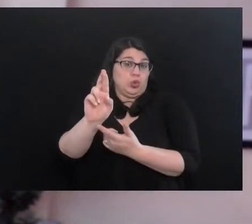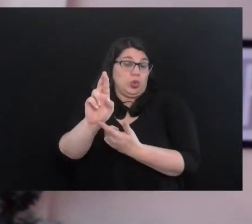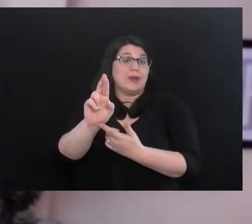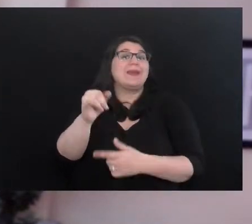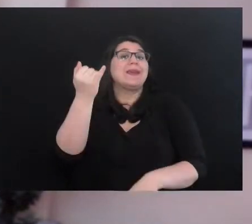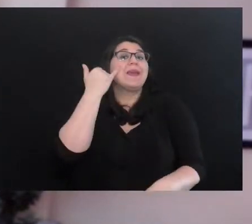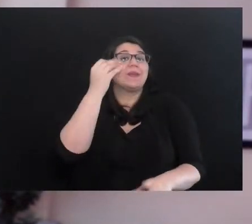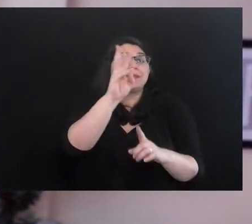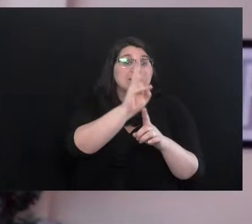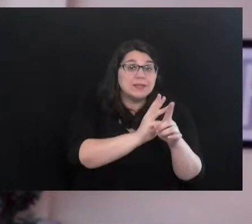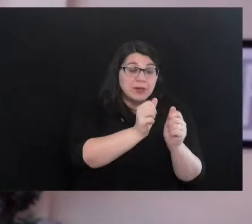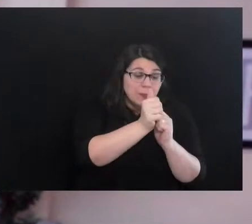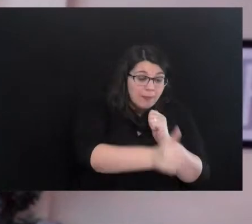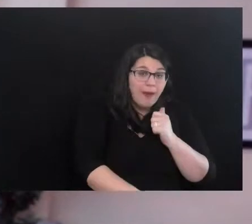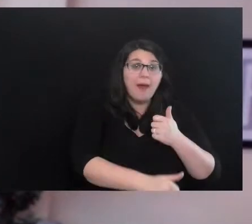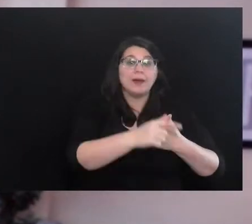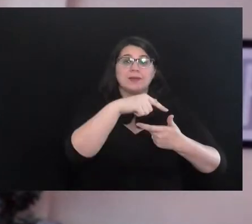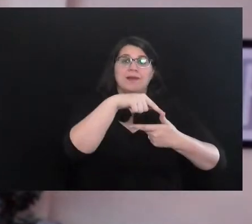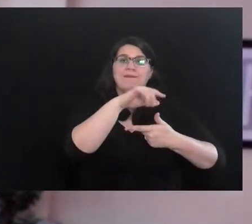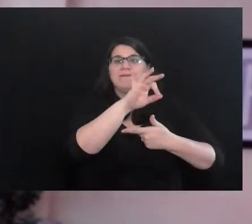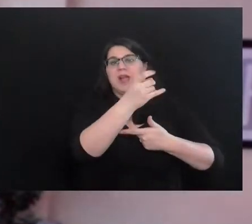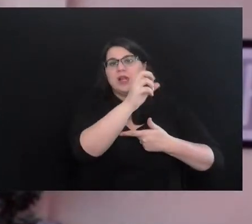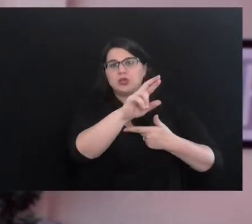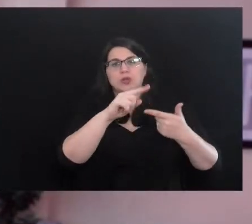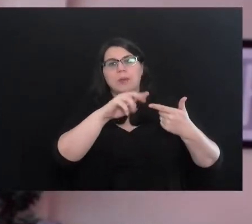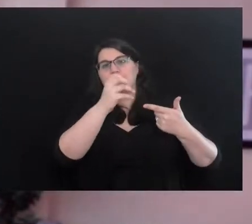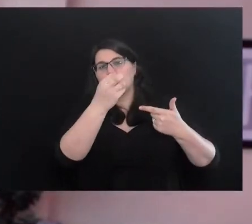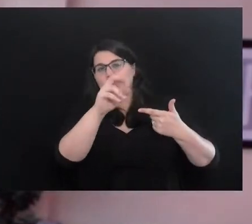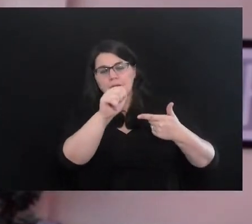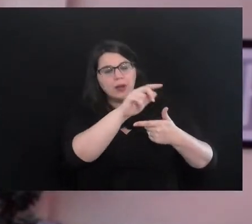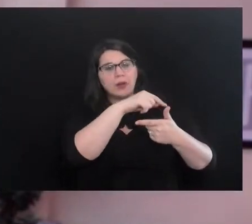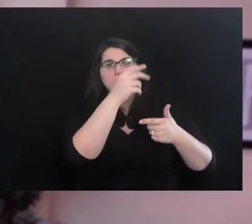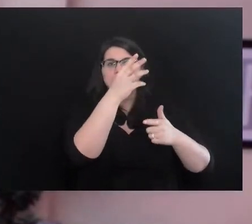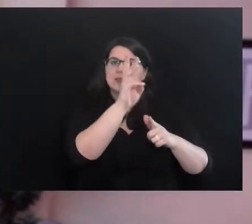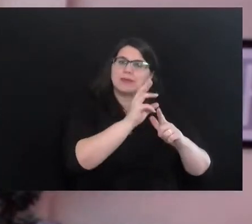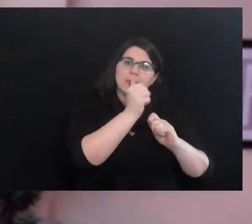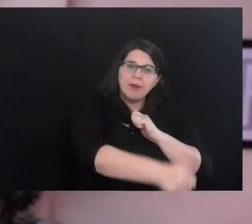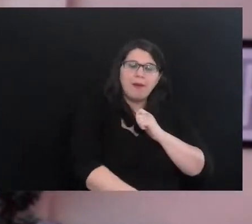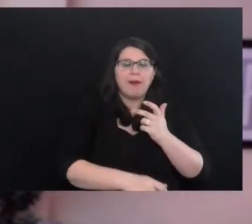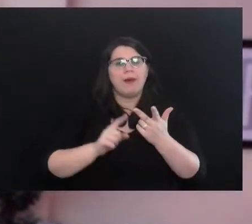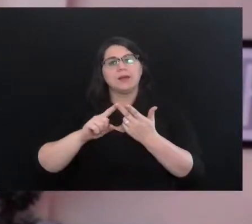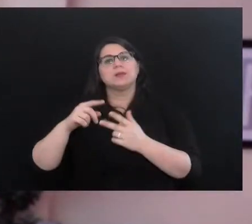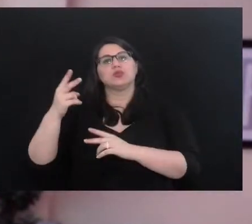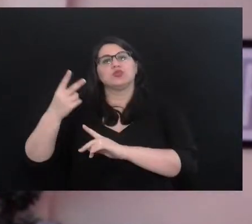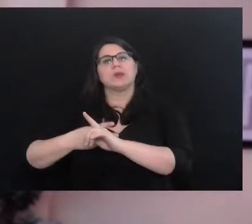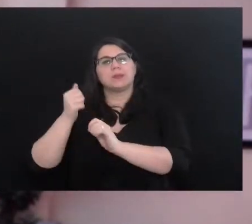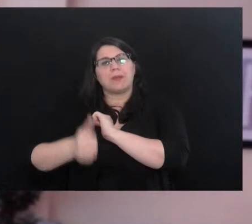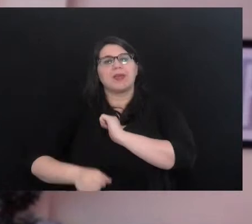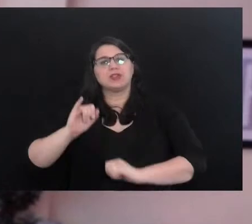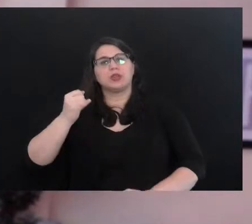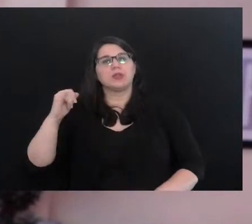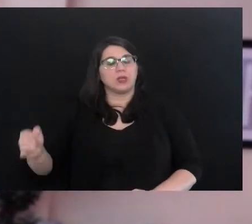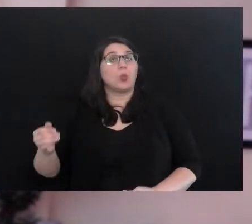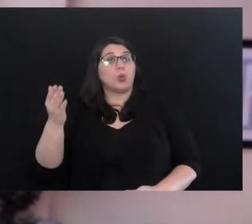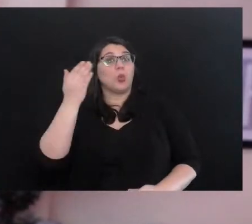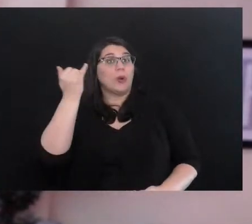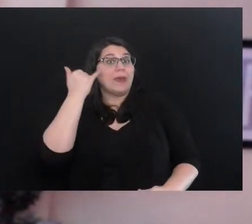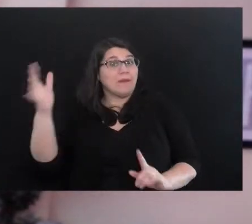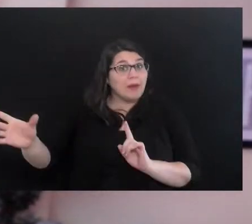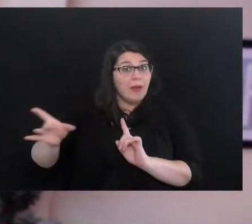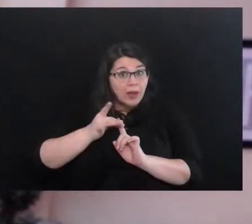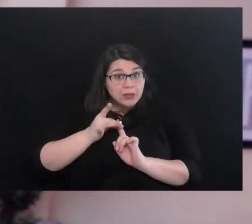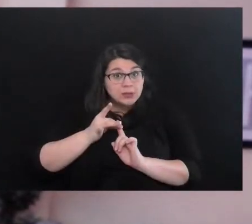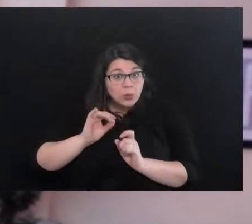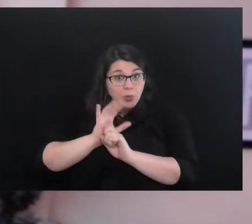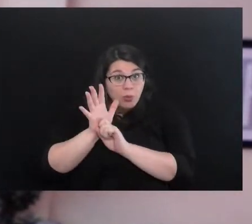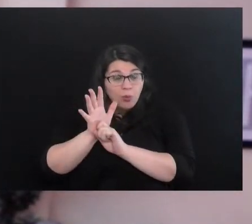of Pfizer, Moderna, or 2 months after Johnson & Johnson, we know that your risk of being hospitalized if you